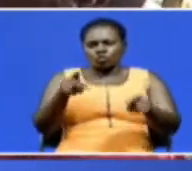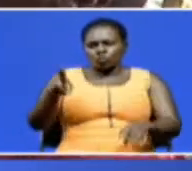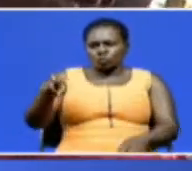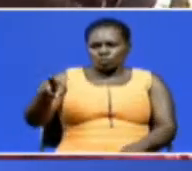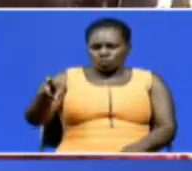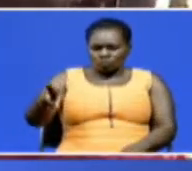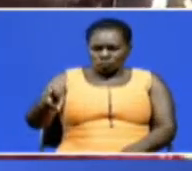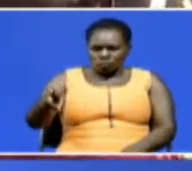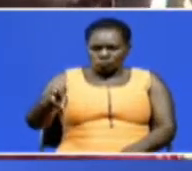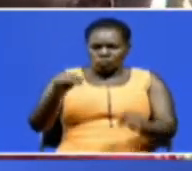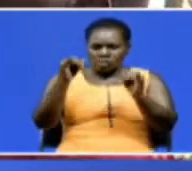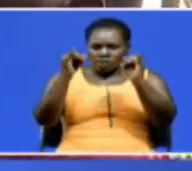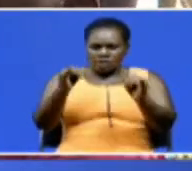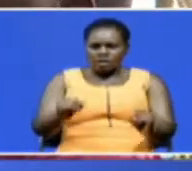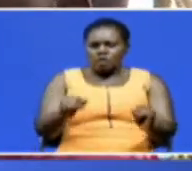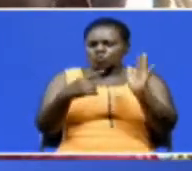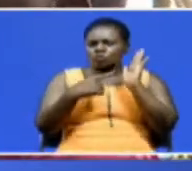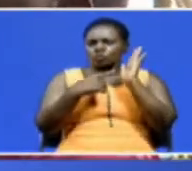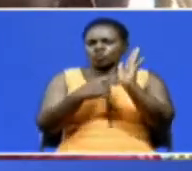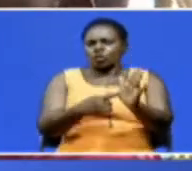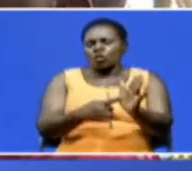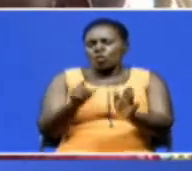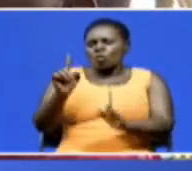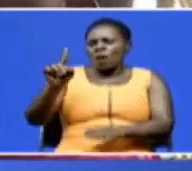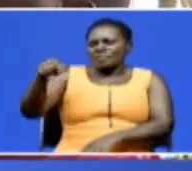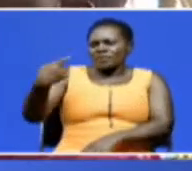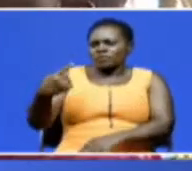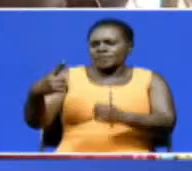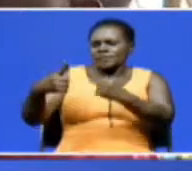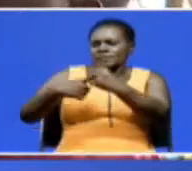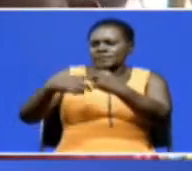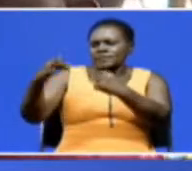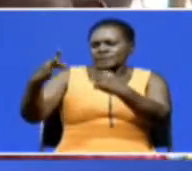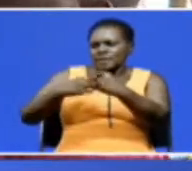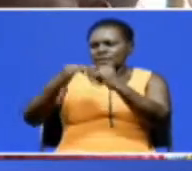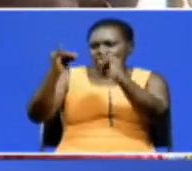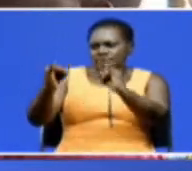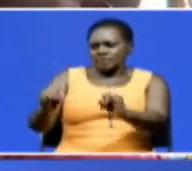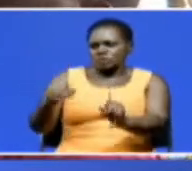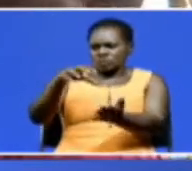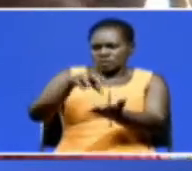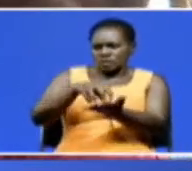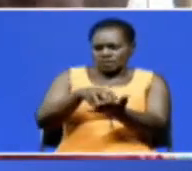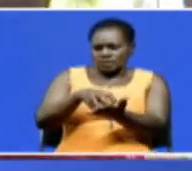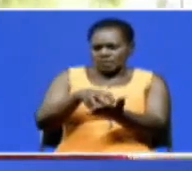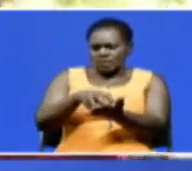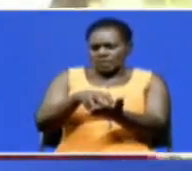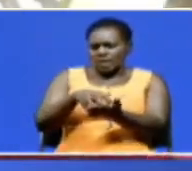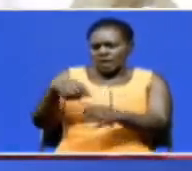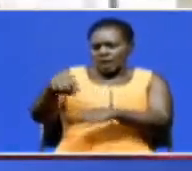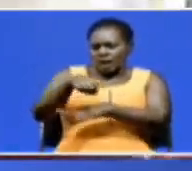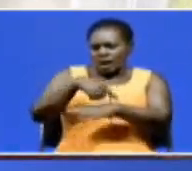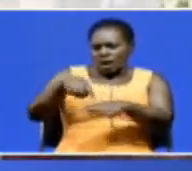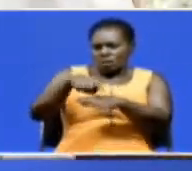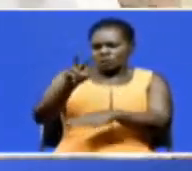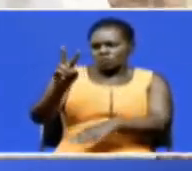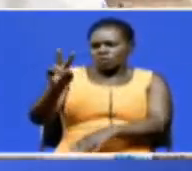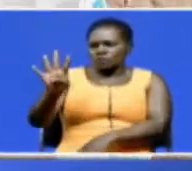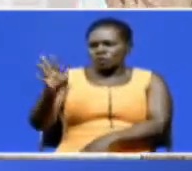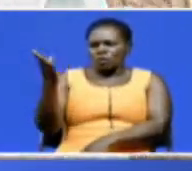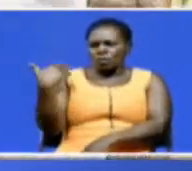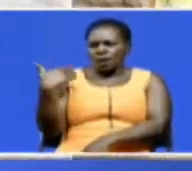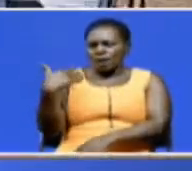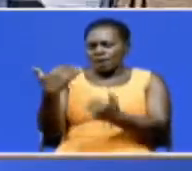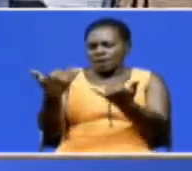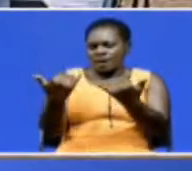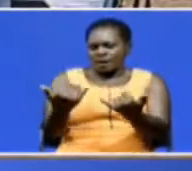virus. Latest statistics show that 1,068 new cases have been reported over the last 24 hours. The